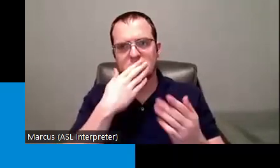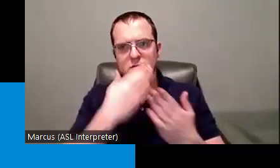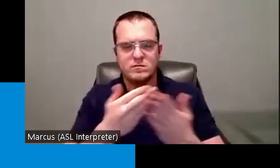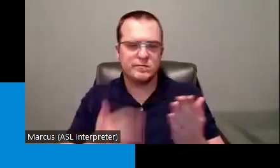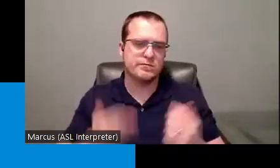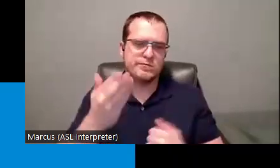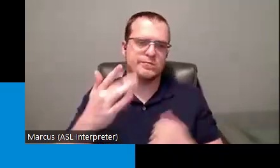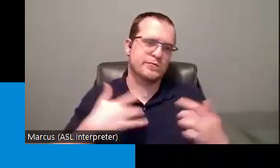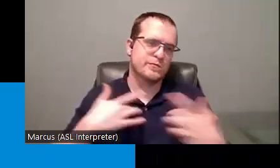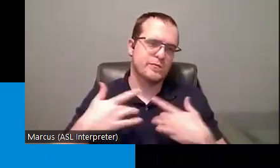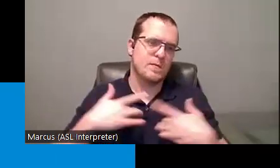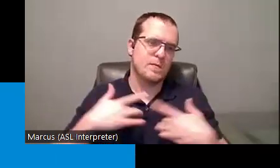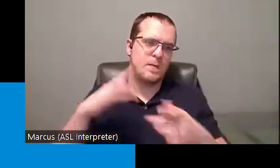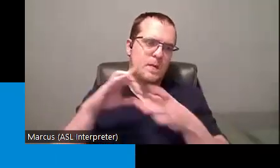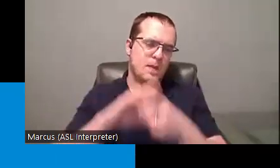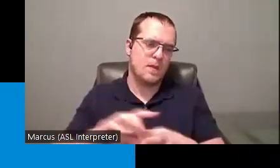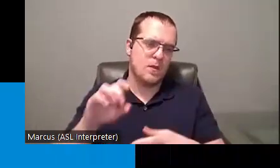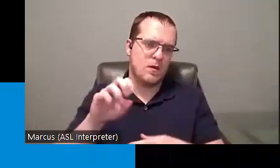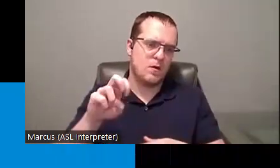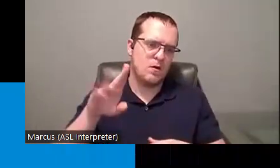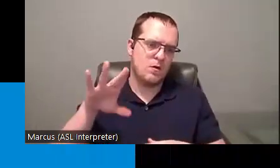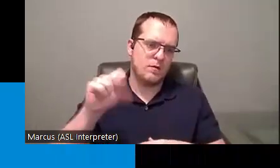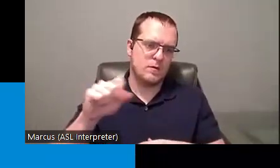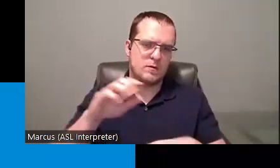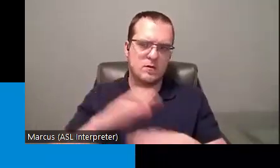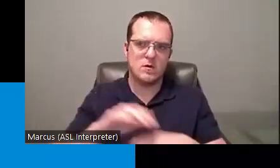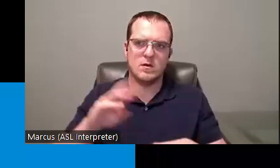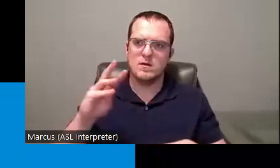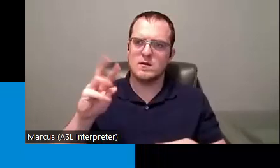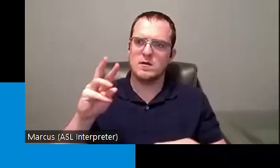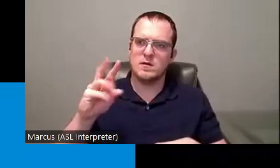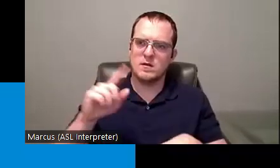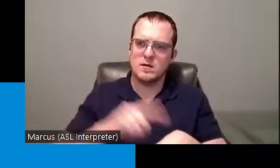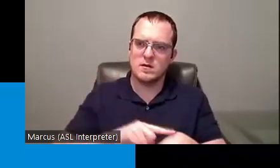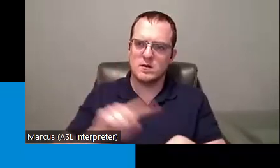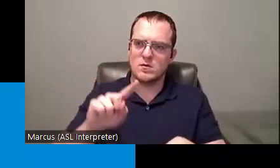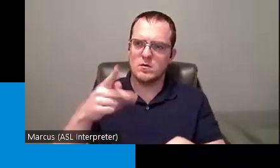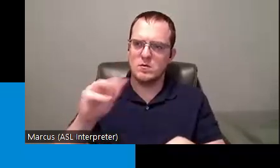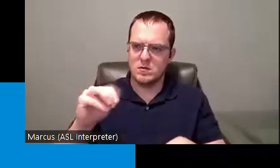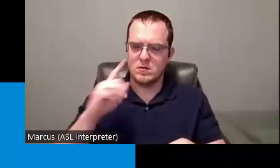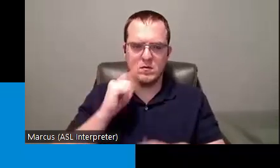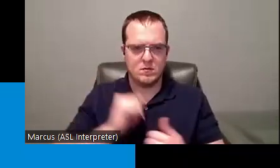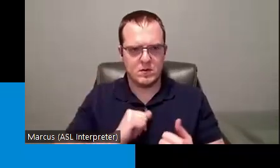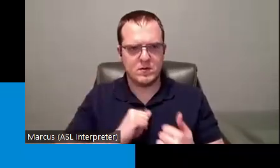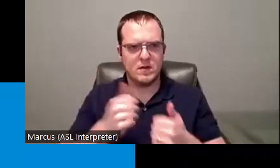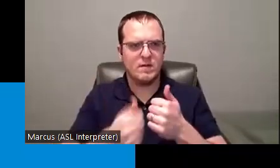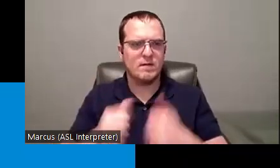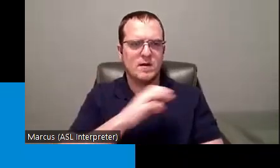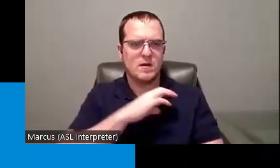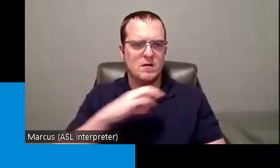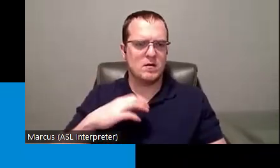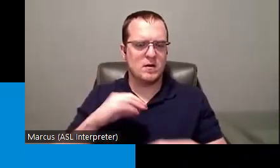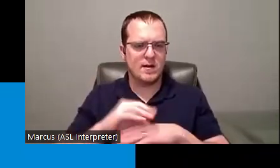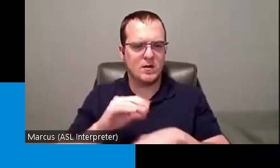concern related to Kayla Ray Irvis. On the 16th, I believe at 1 p.m., myself, County Councilman DeWitt